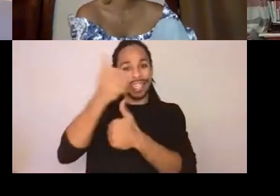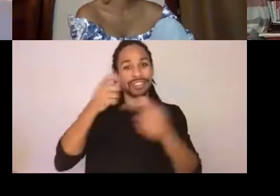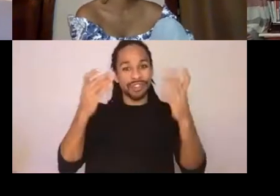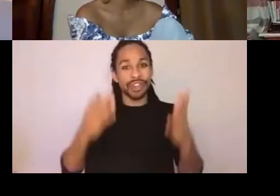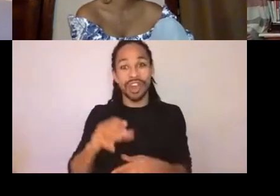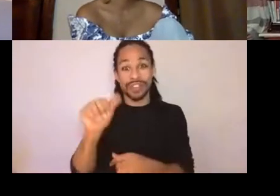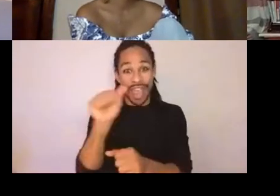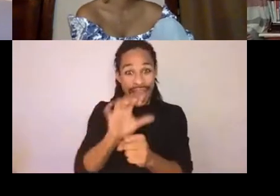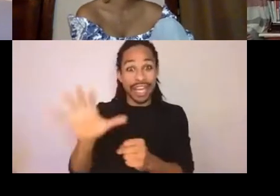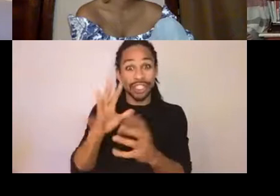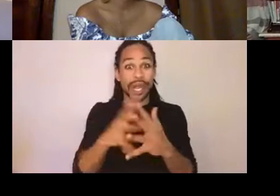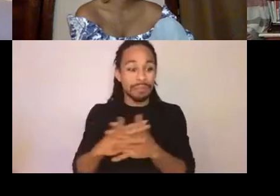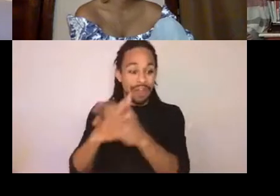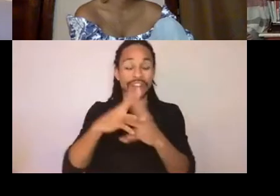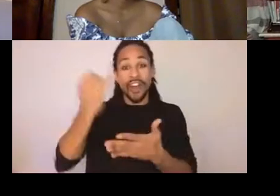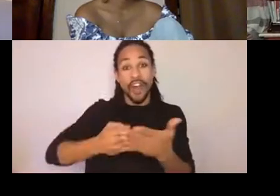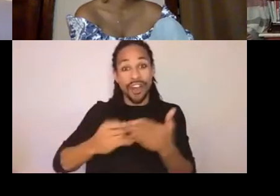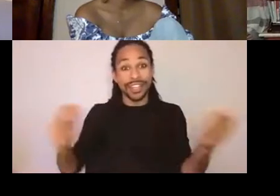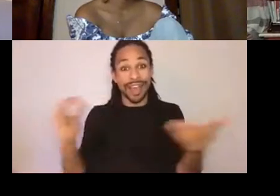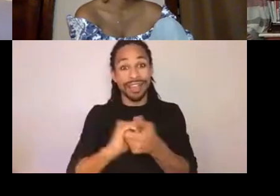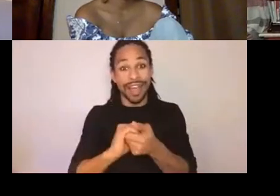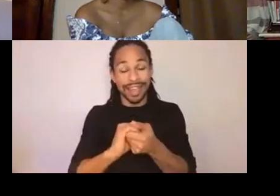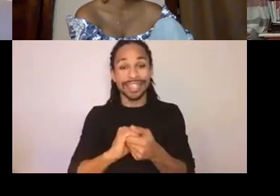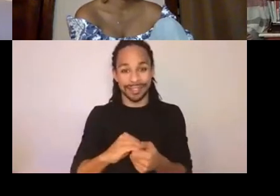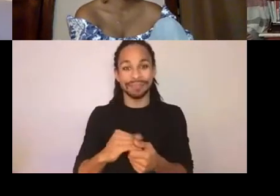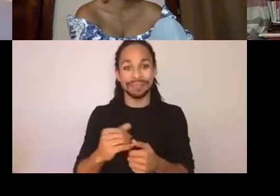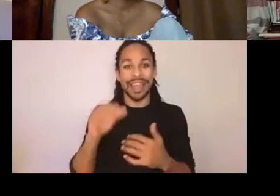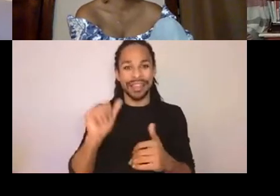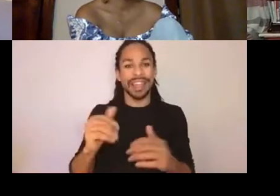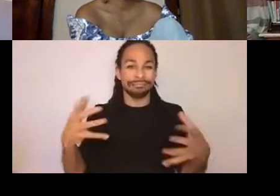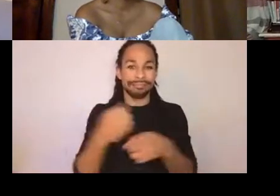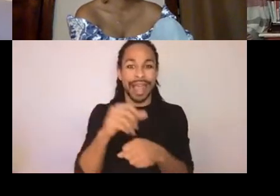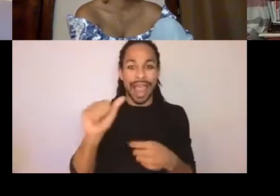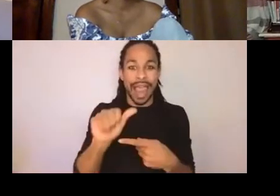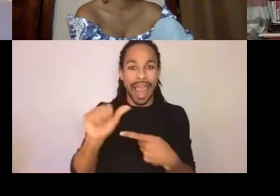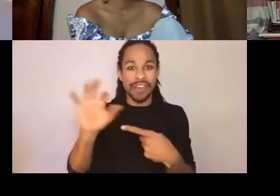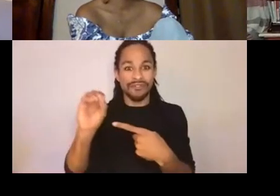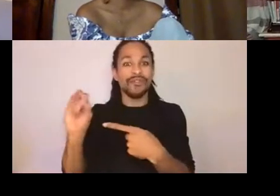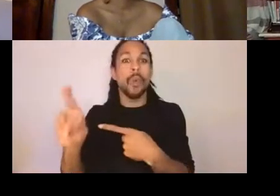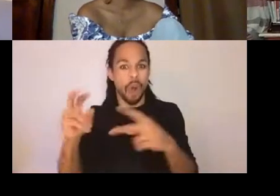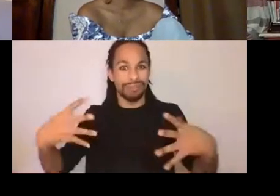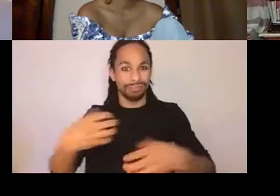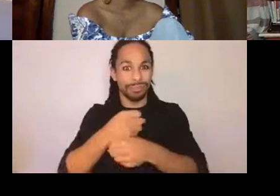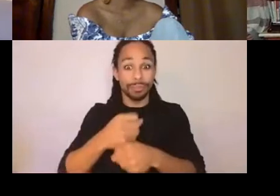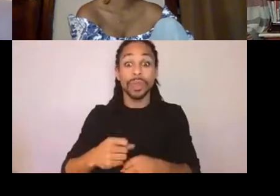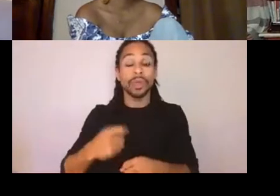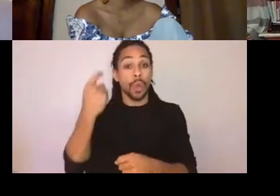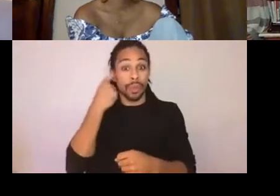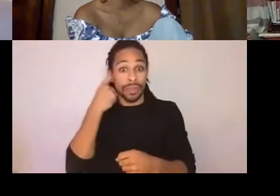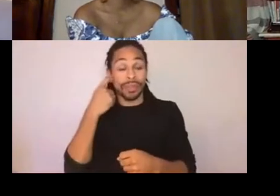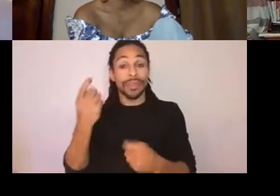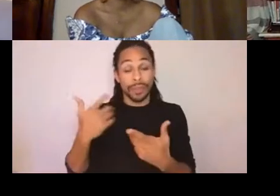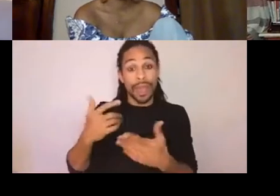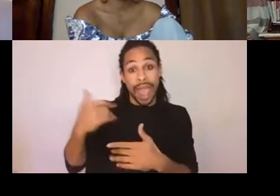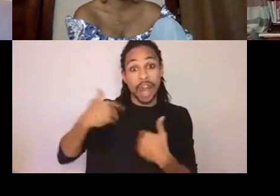Alliance, heretofore referred to as A4. Within the Rubin Foundation's last cycle of grant making, A4 proposed a three-part